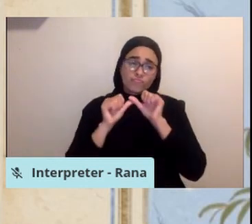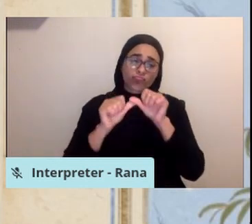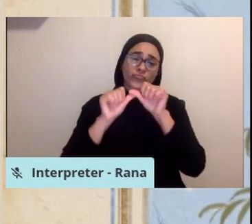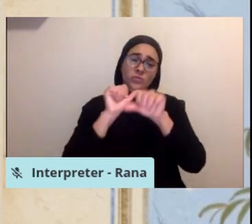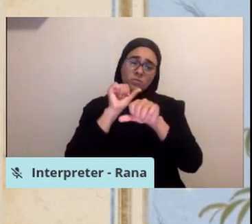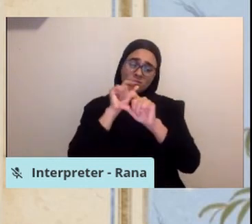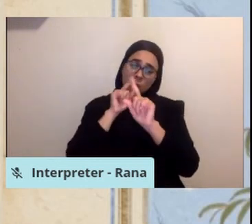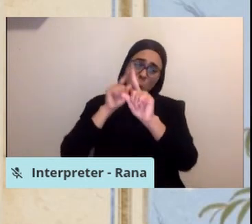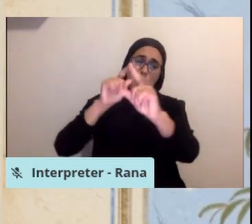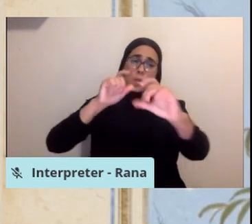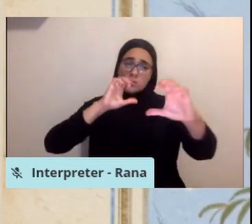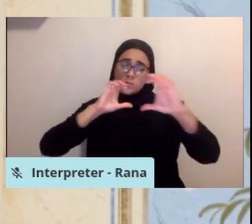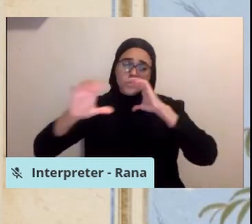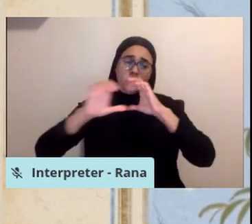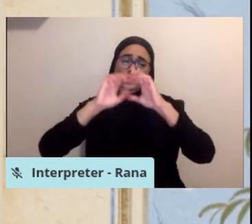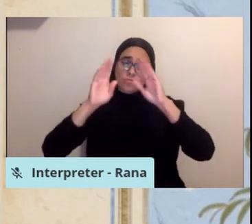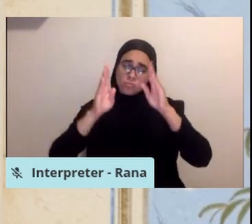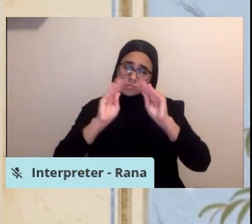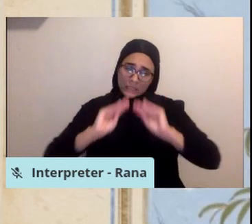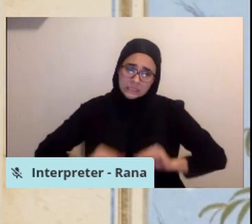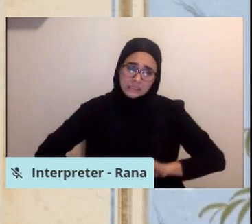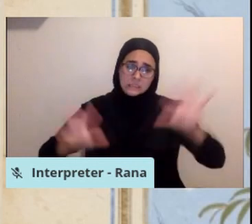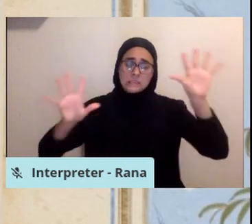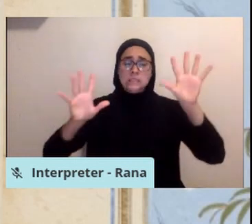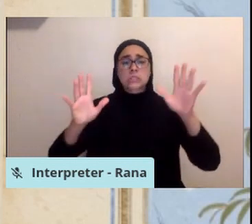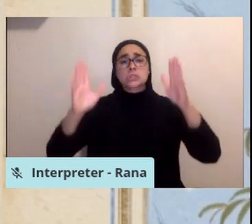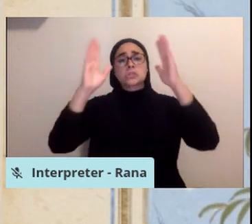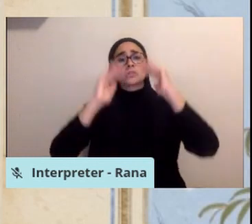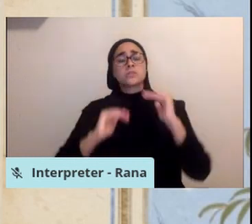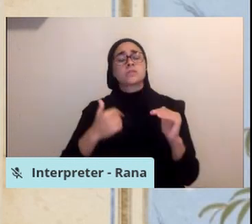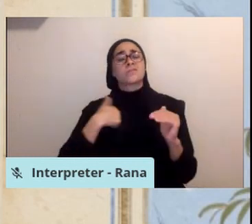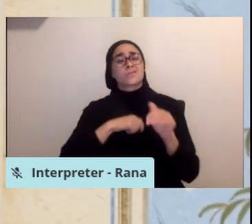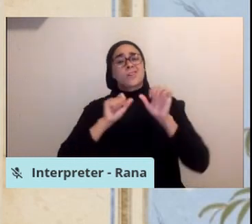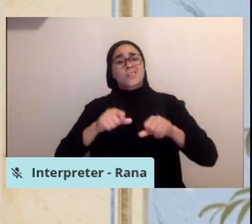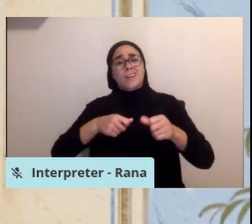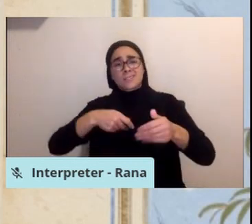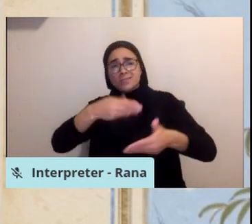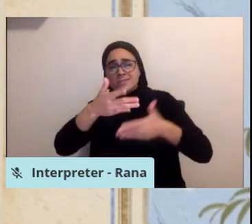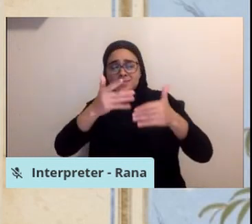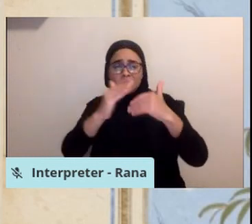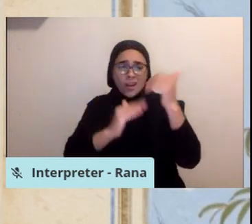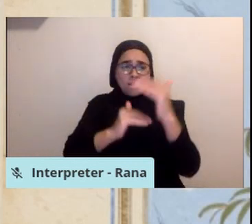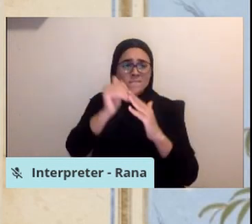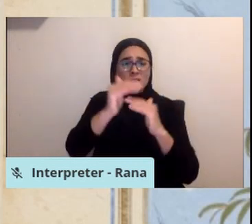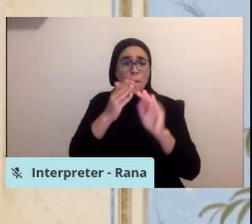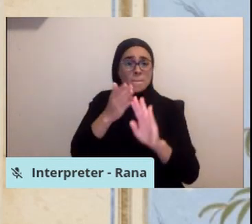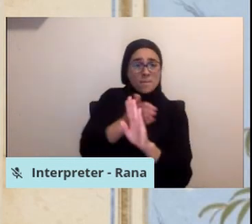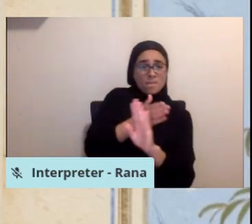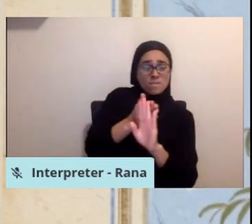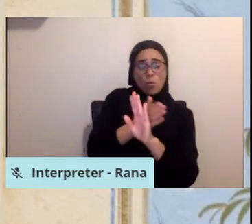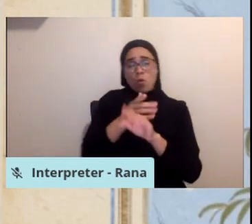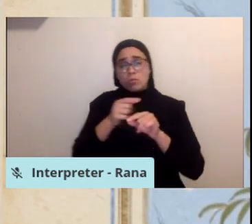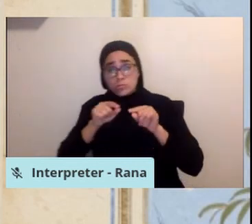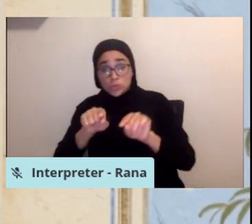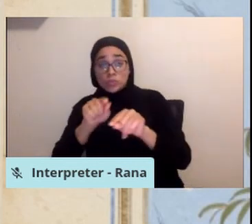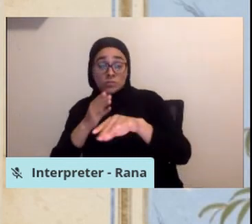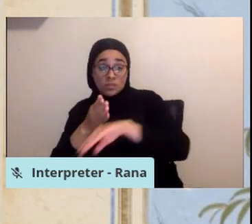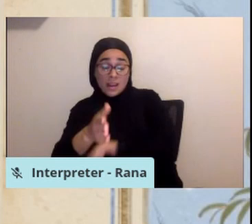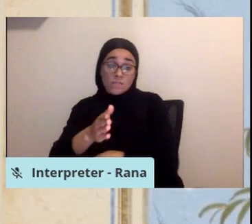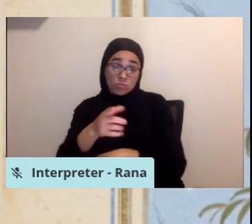and information, that really that we can provide comfort before, during, and after. And here's where you as a